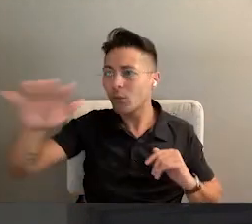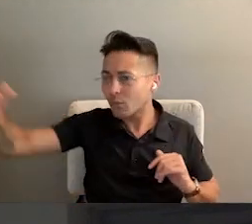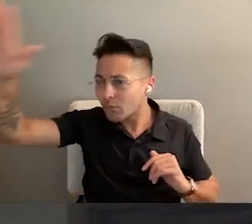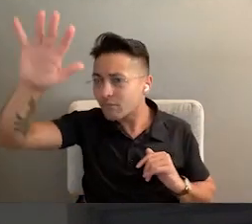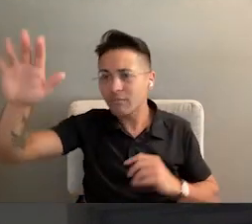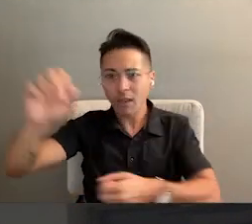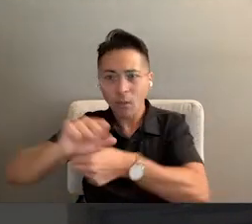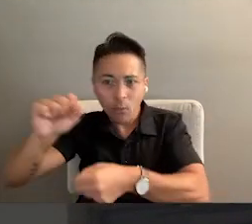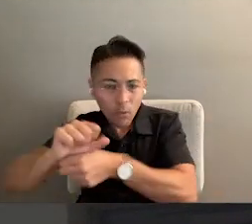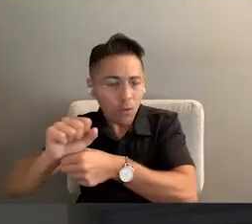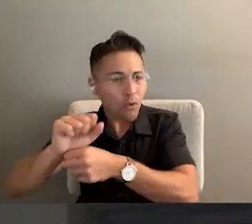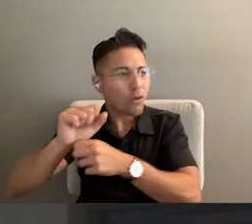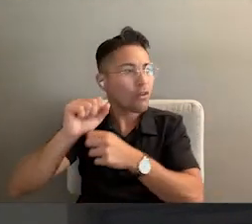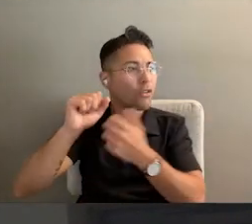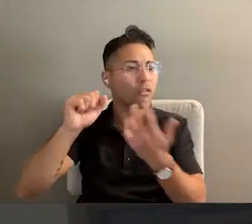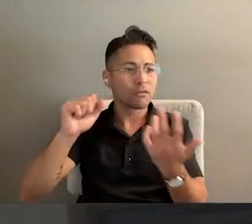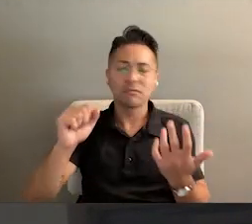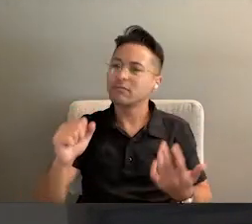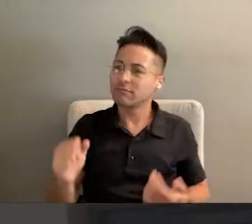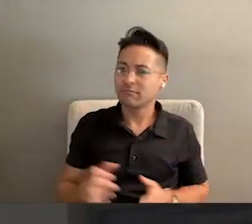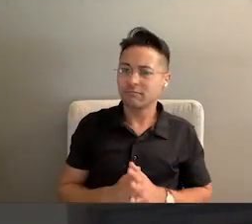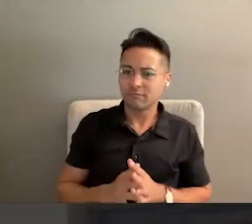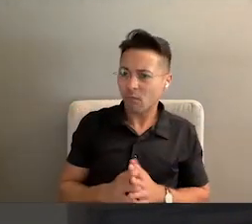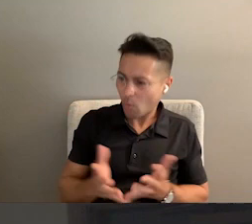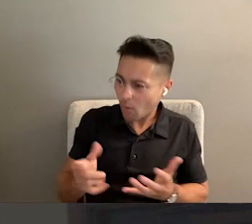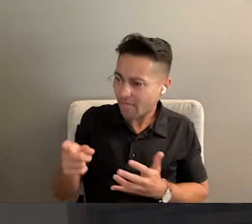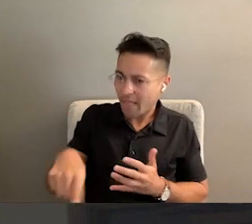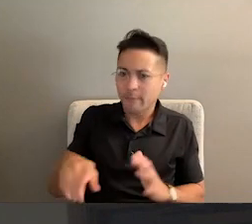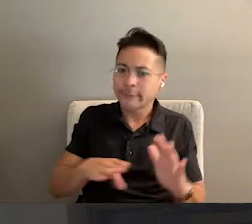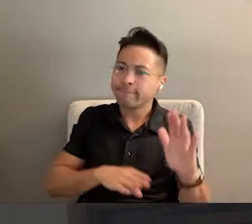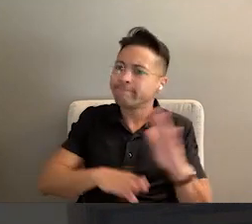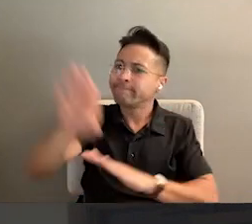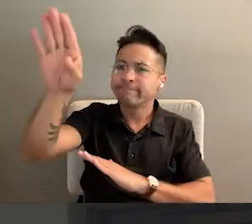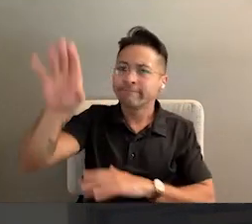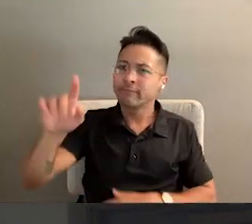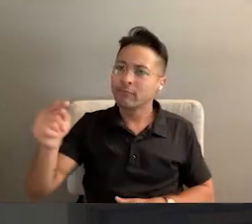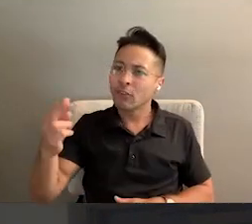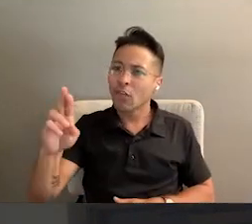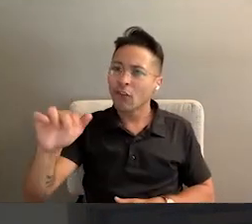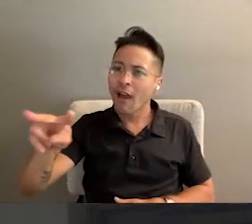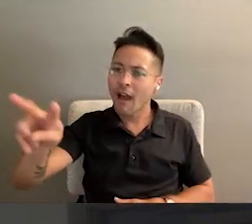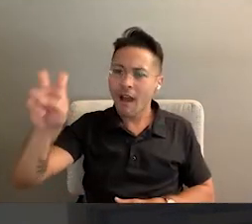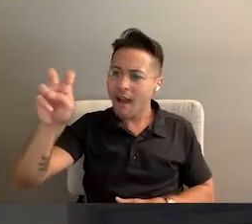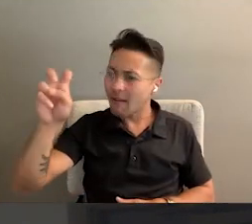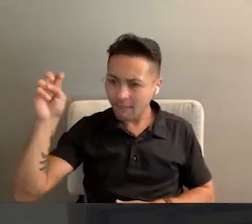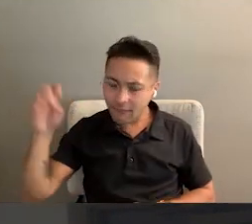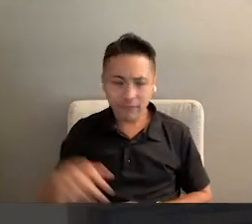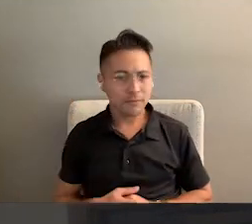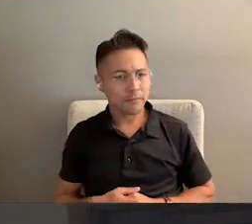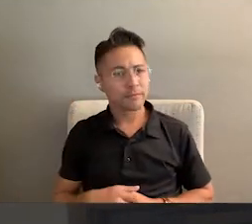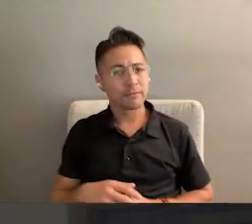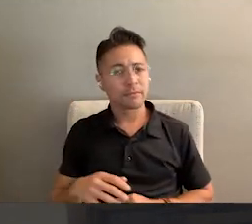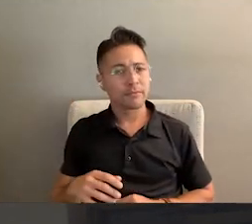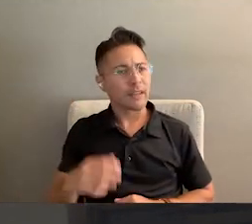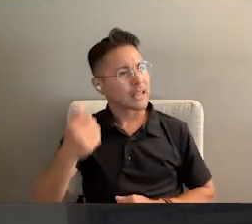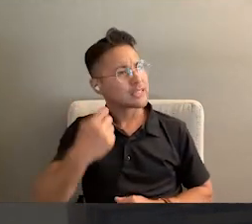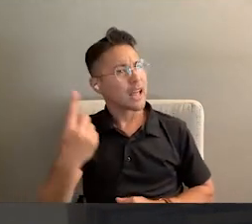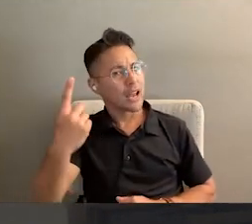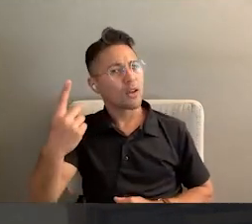community, in the workplace. We want to see them be able to, like I said, just thrive.